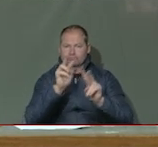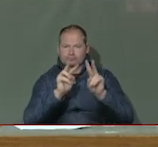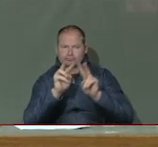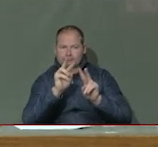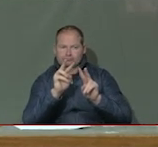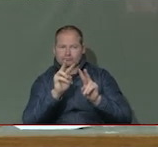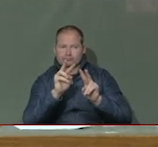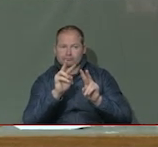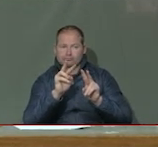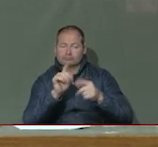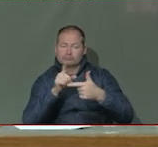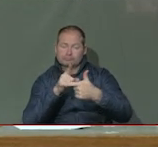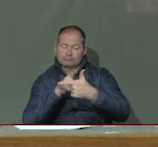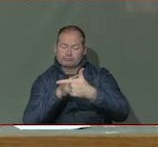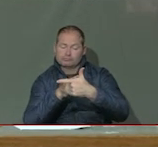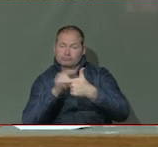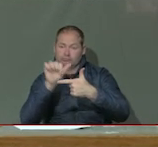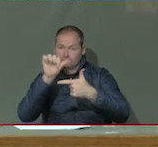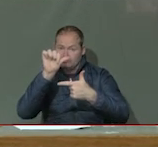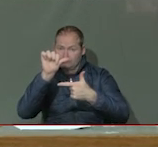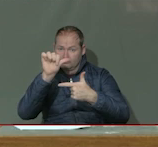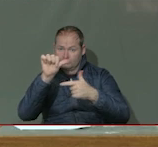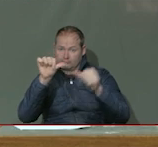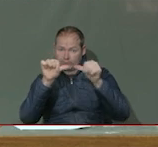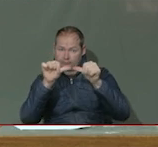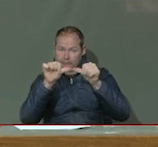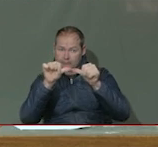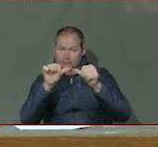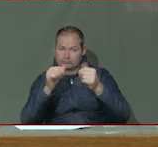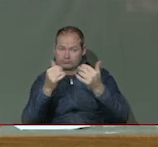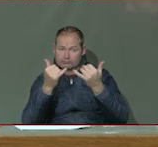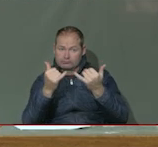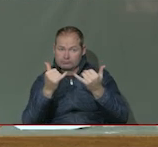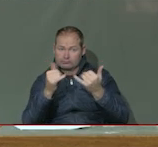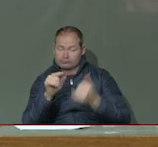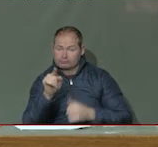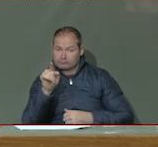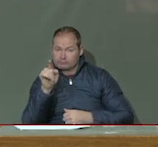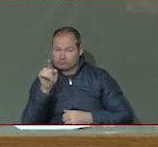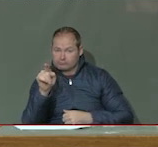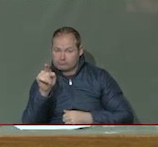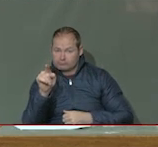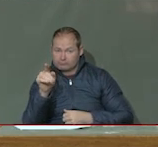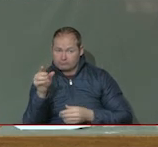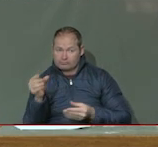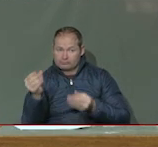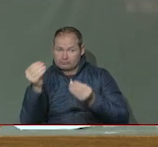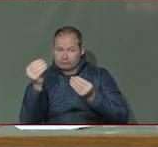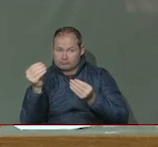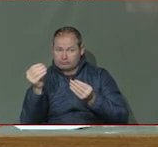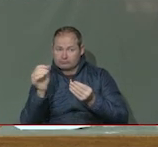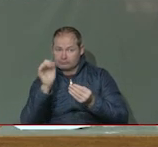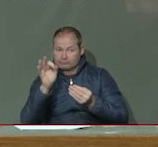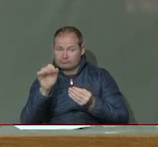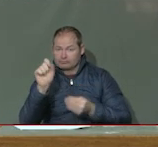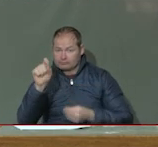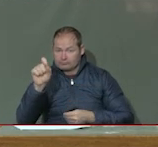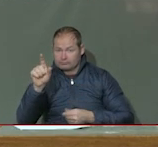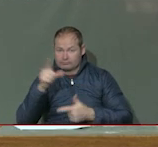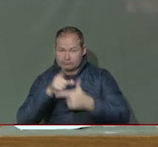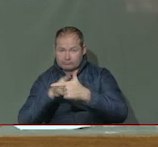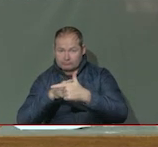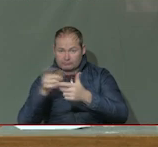The sides of angle A. If we get the inclination of this angle here, correct? If we find this angle